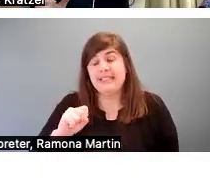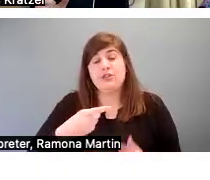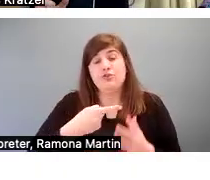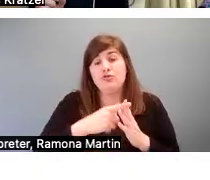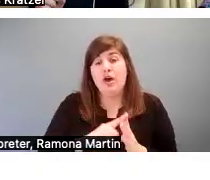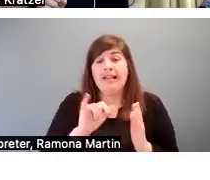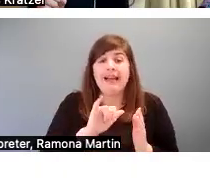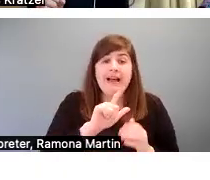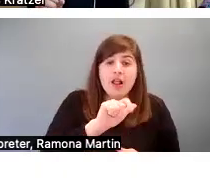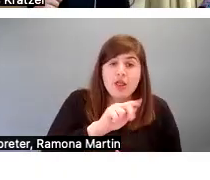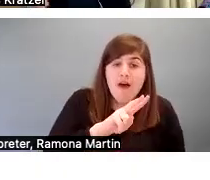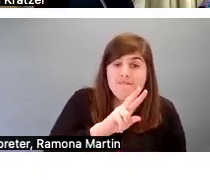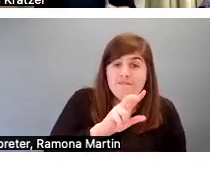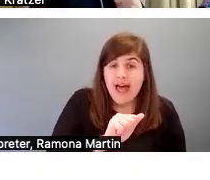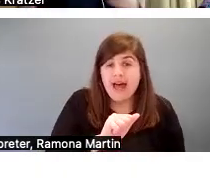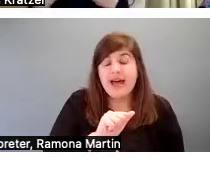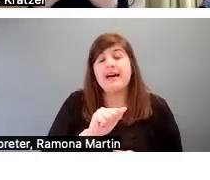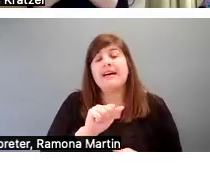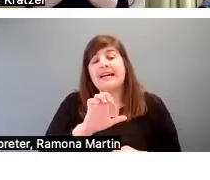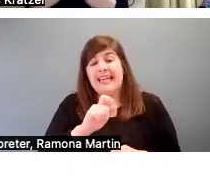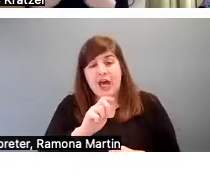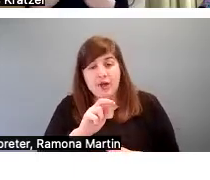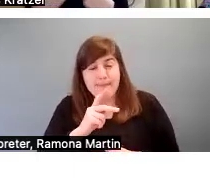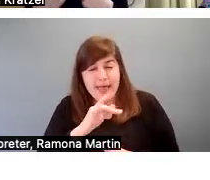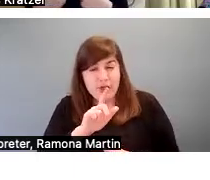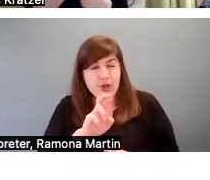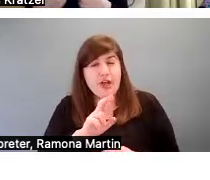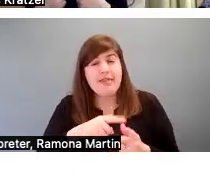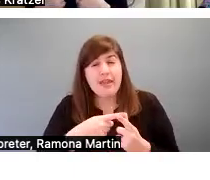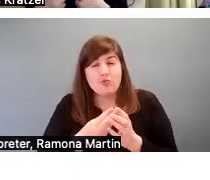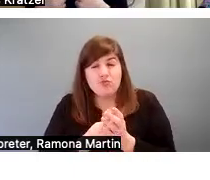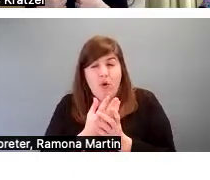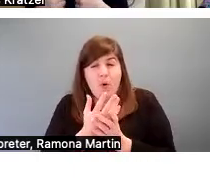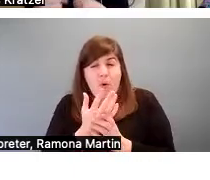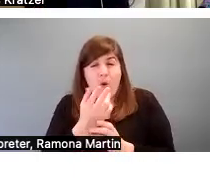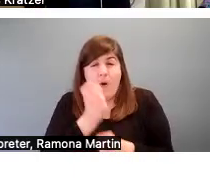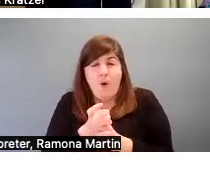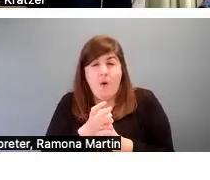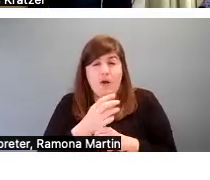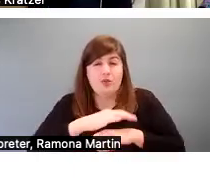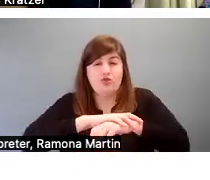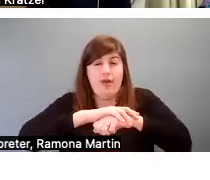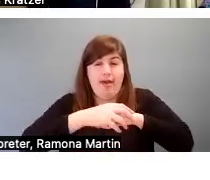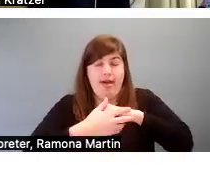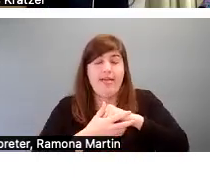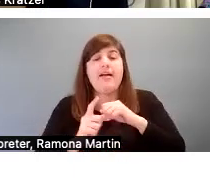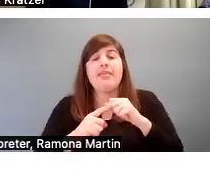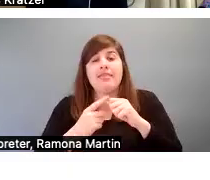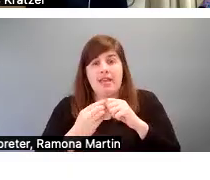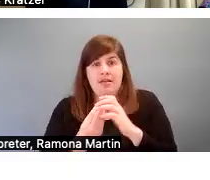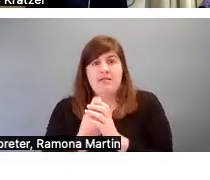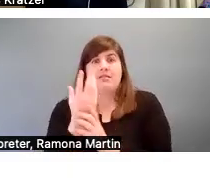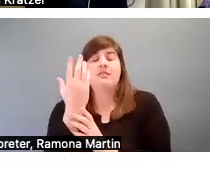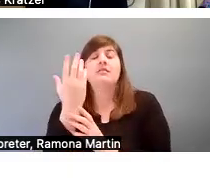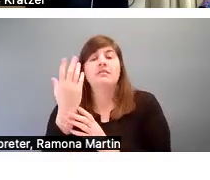or caterpillar, then they grow a hard protective shell as a pupa or a chrysalis, and then emerge as a fully grown